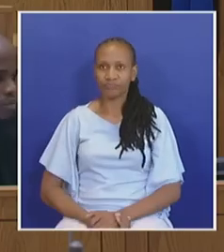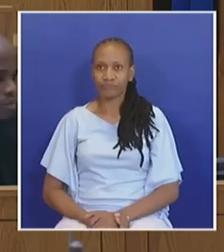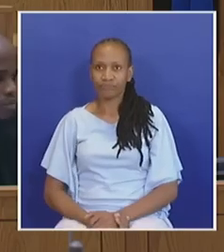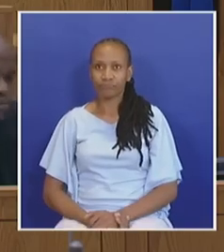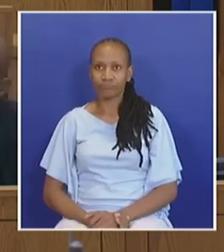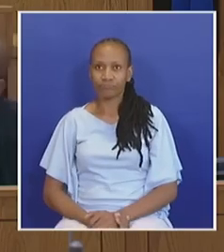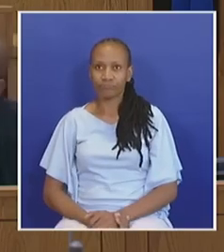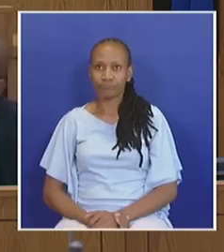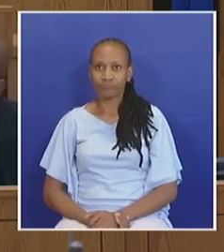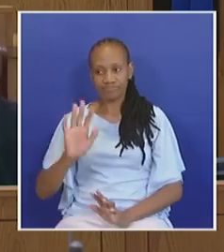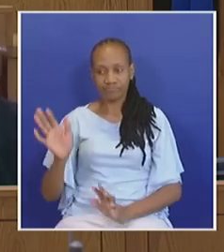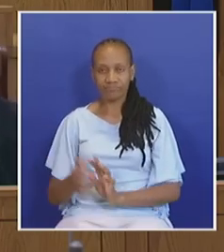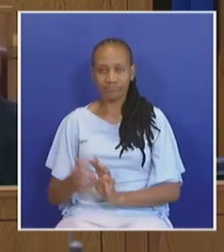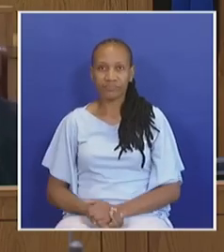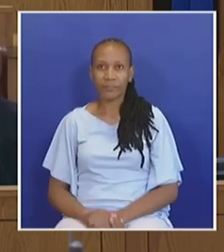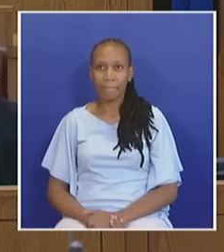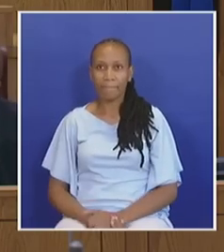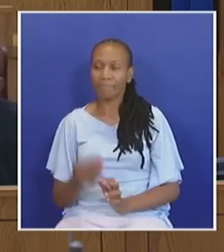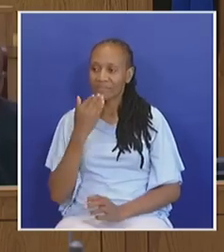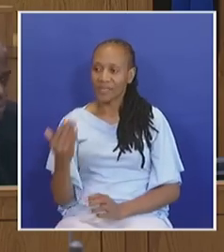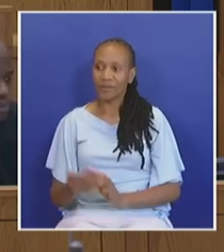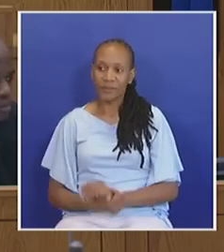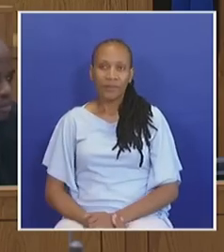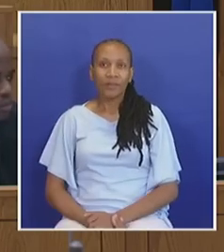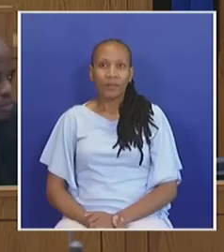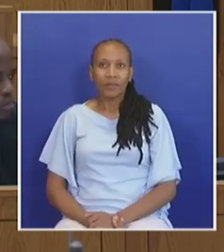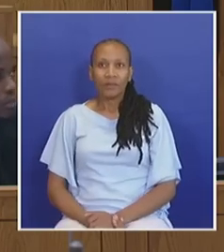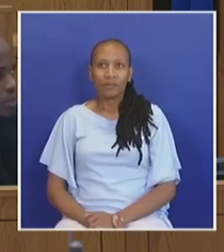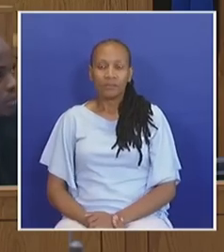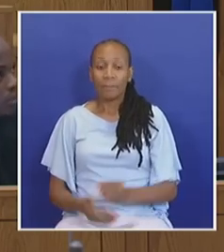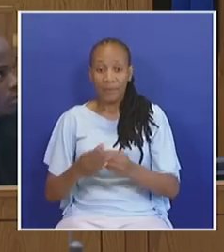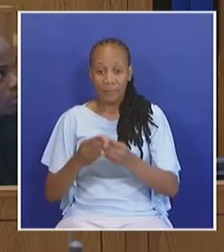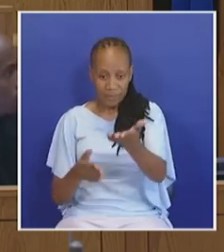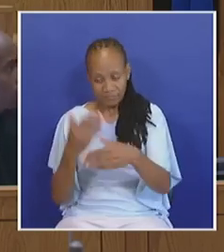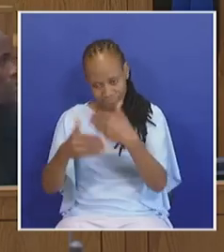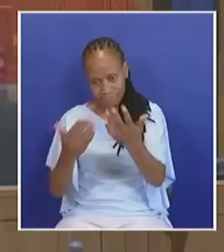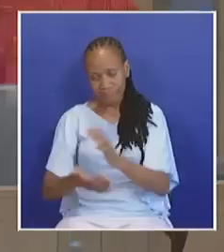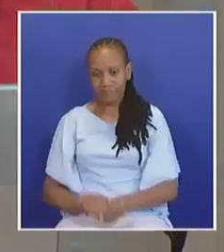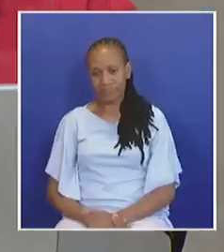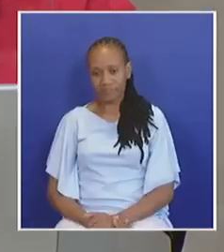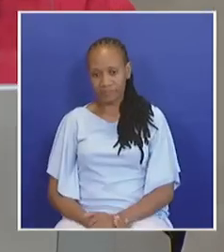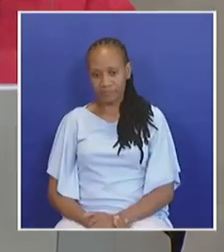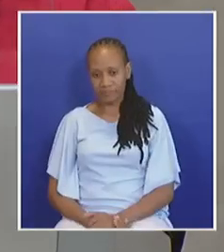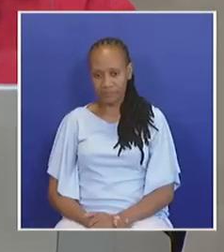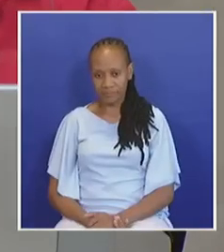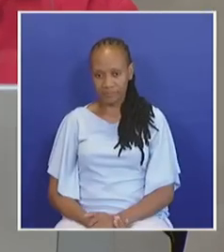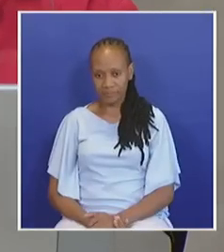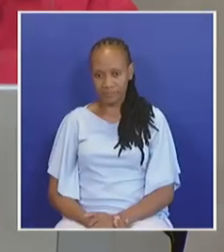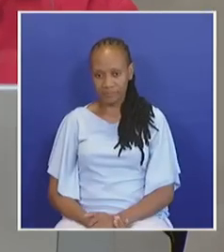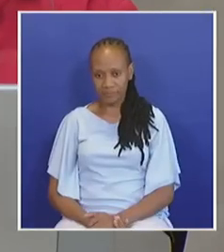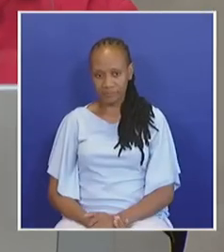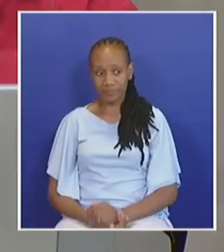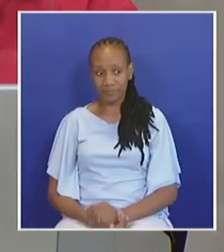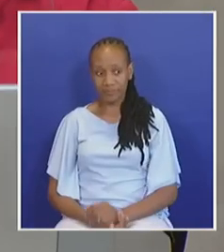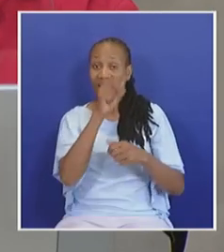She is not willing, ma'am. Thank you. Thank you, ma'am. Honorable Mukhosi, continue. The agreement to let whites